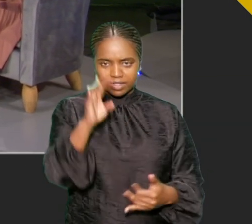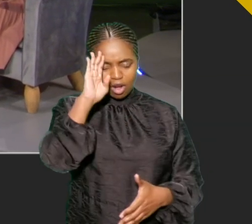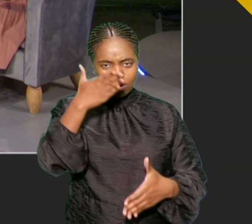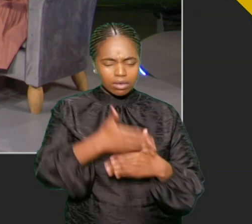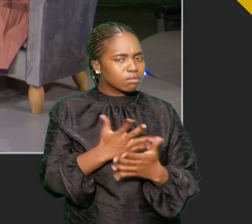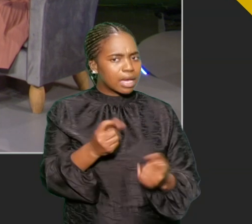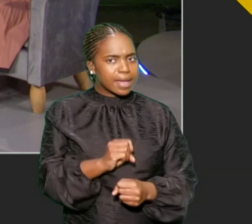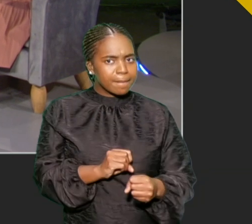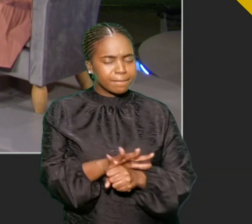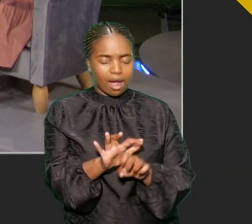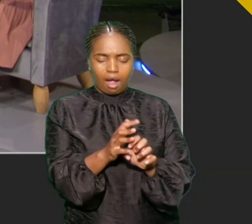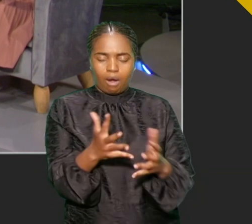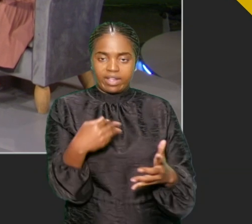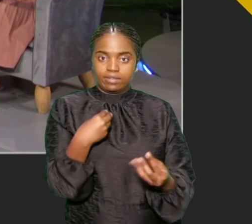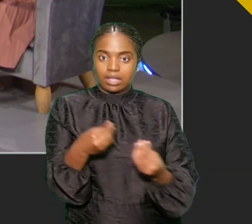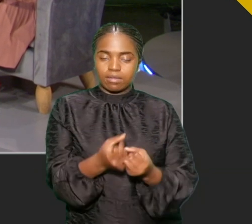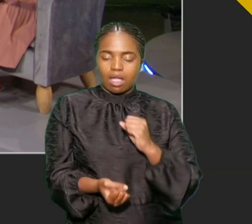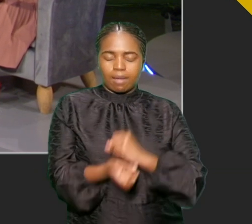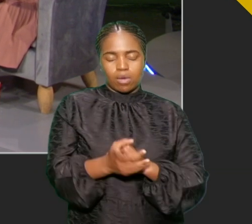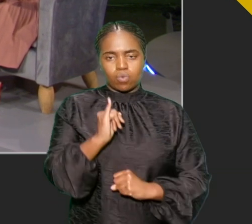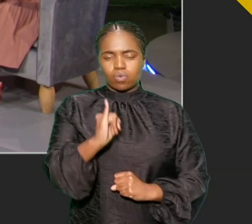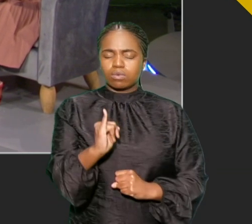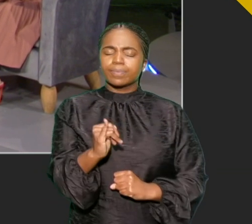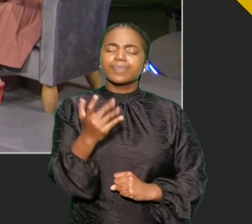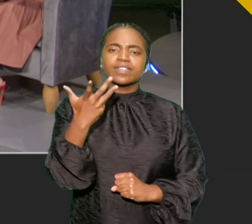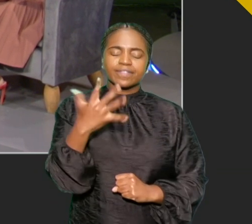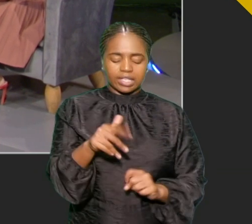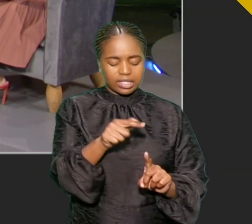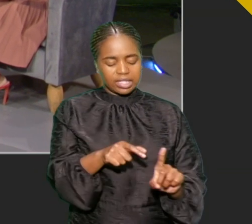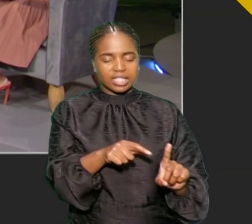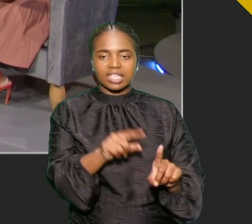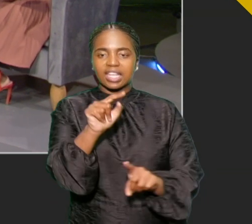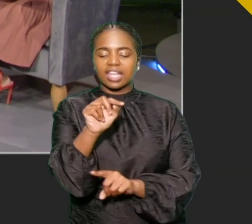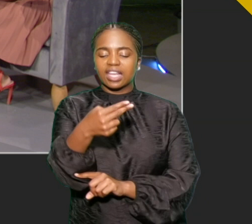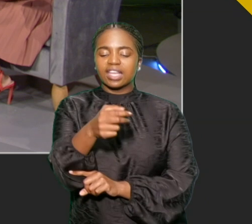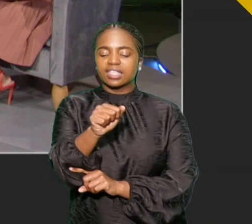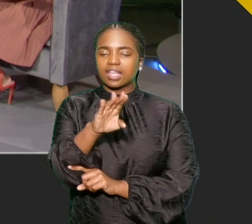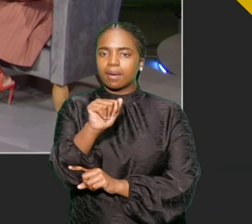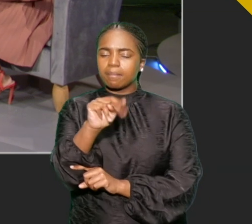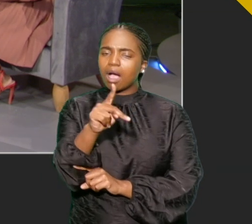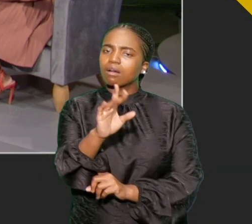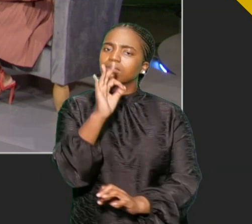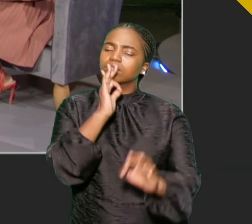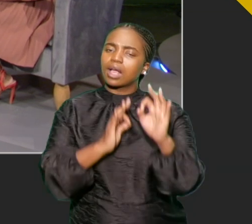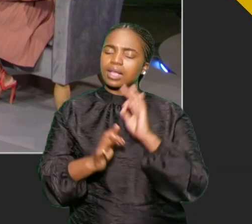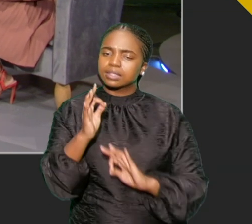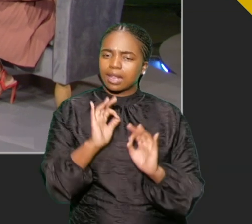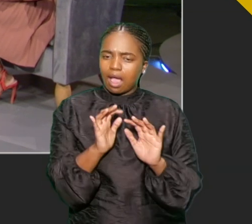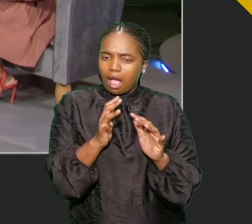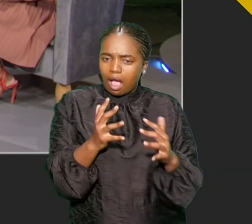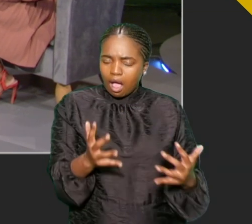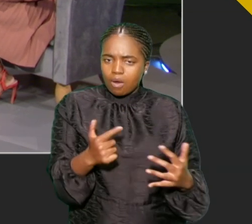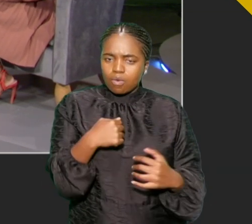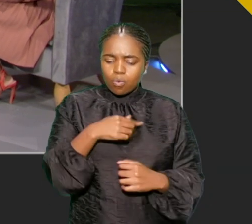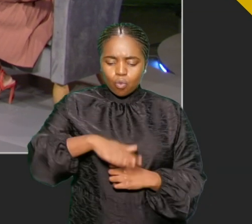psychological impact of a crisis. And we just had a clinical psychologist, Thabang Tlaka, explain to us, Gore, the way Rulenga